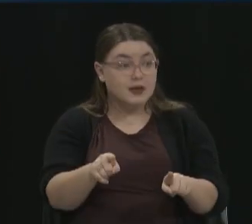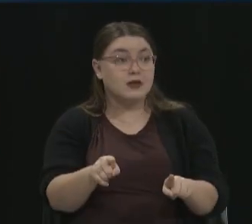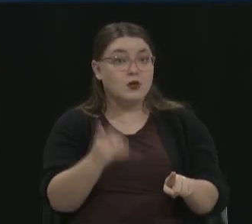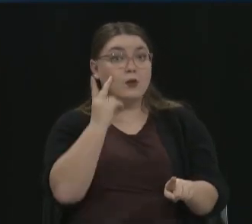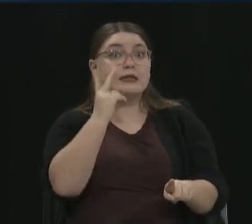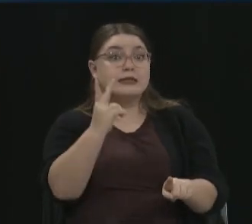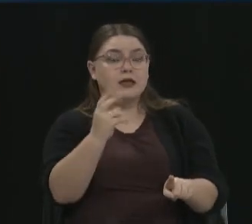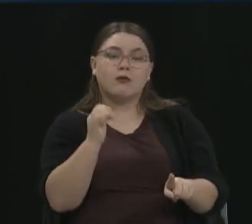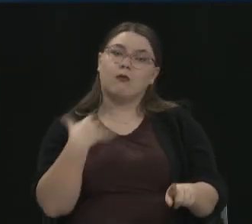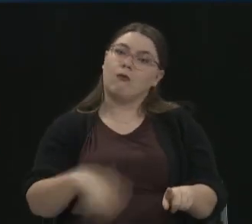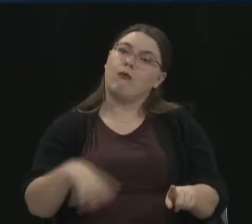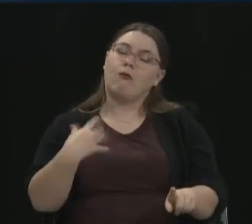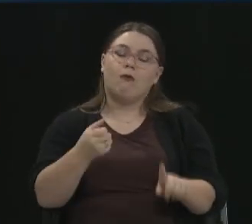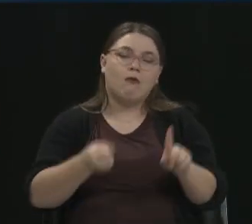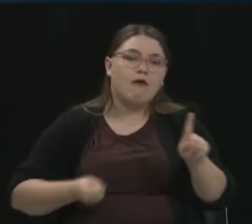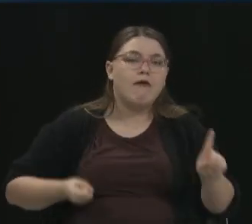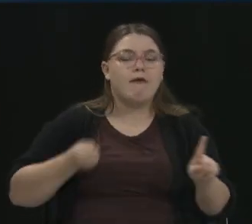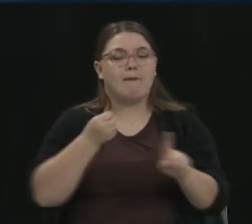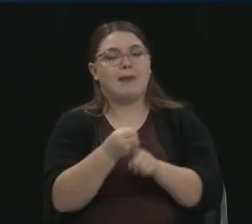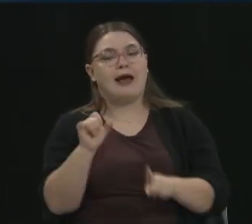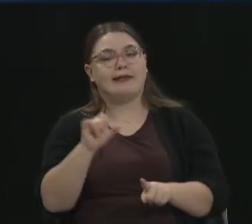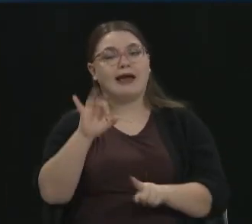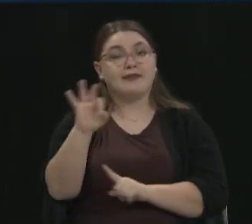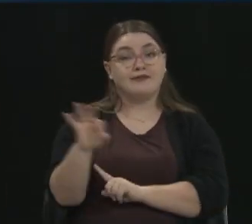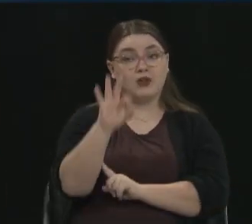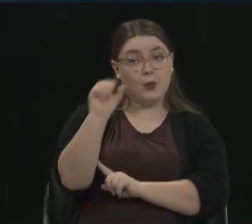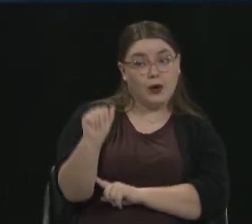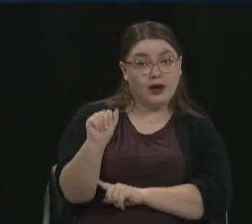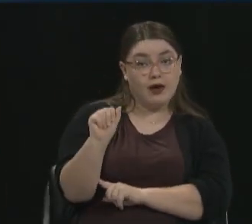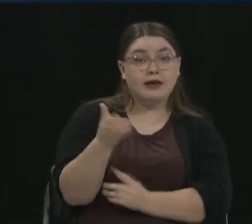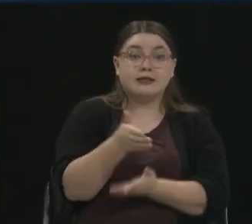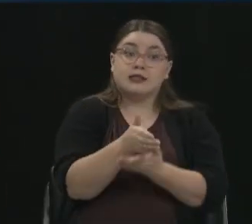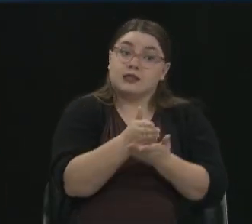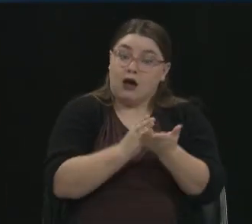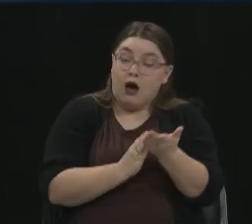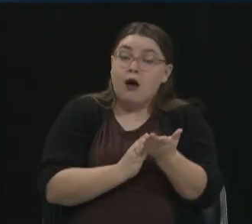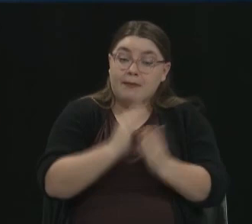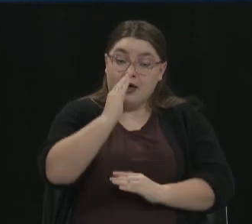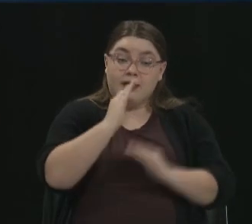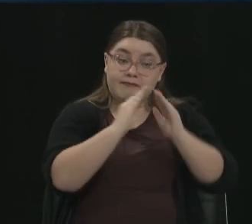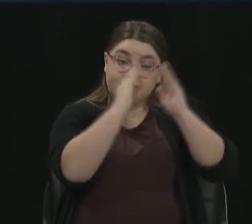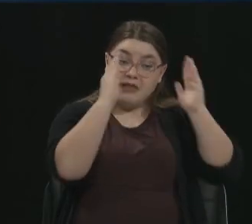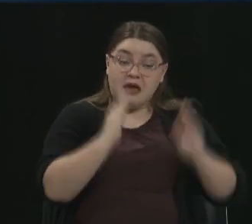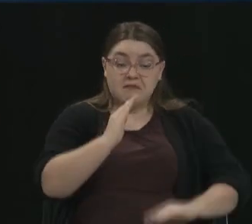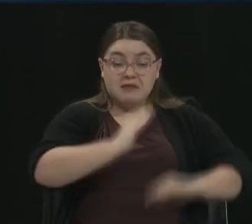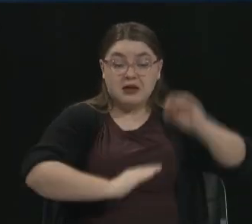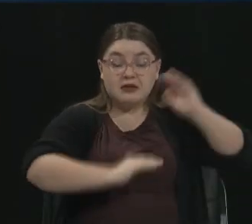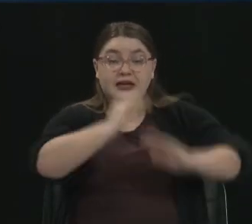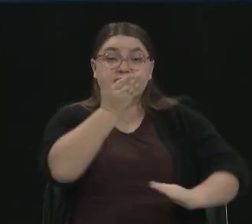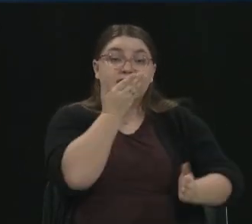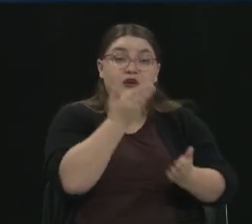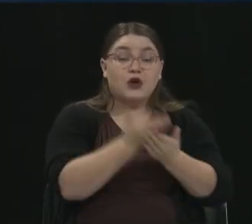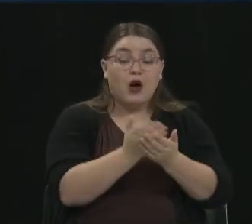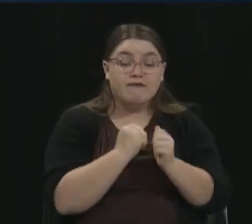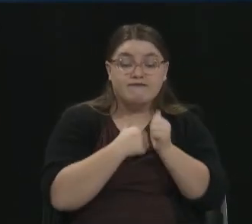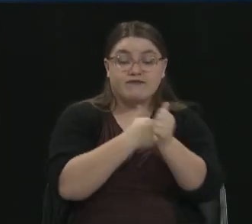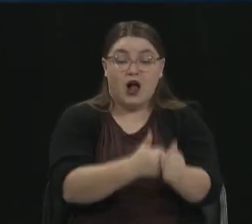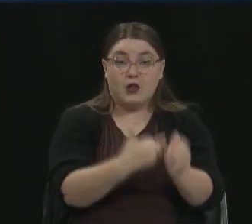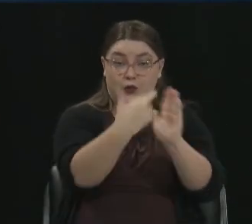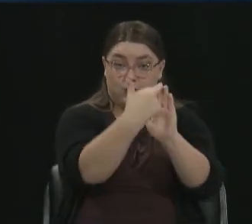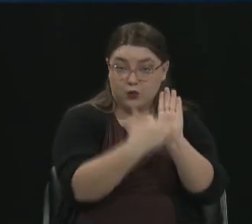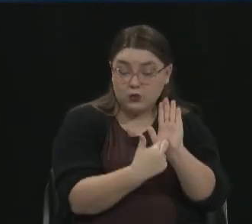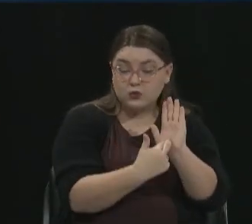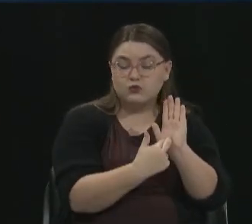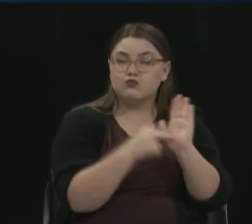the effects in Florida where some of the properties were up to code with the kinds of safety regulations that the most